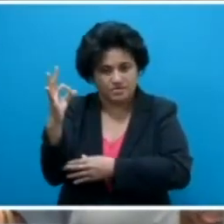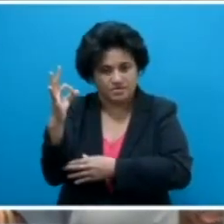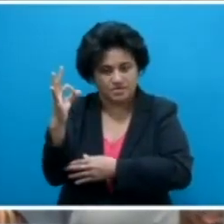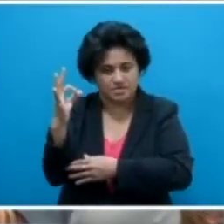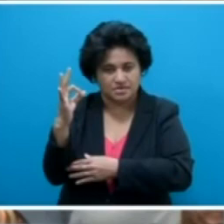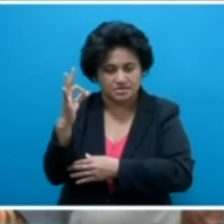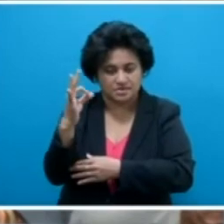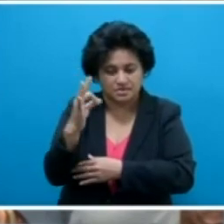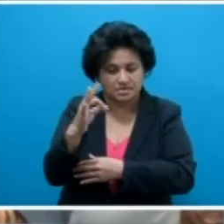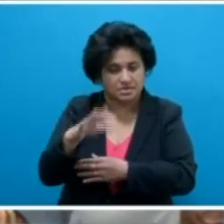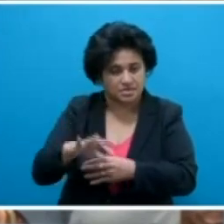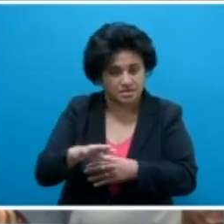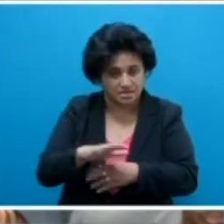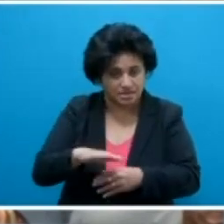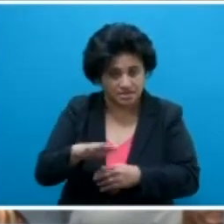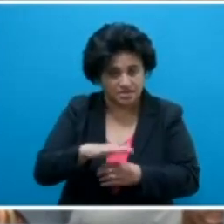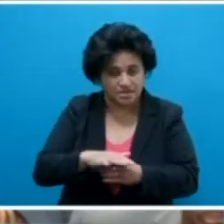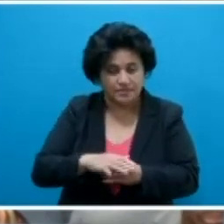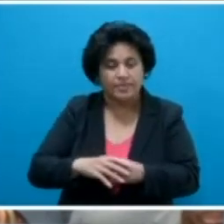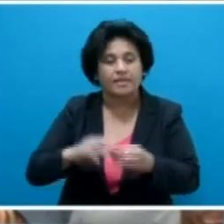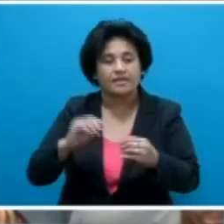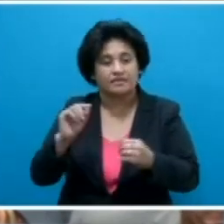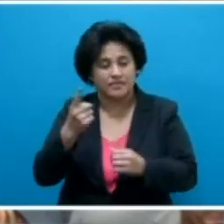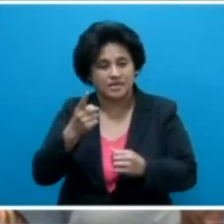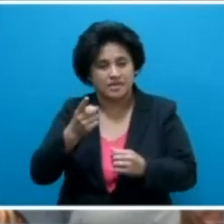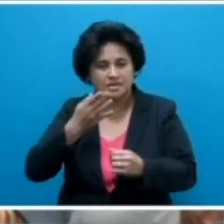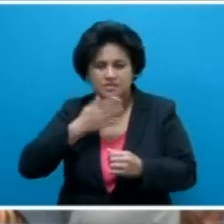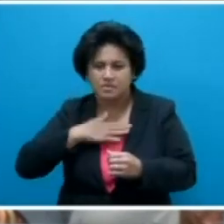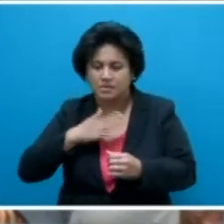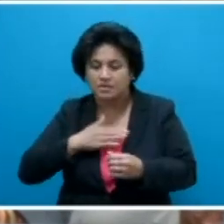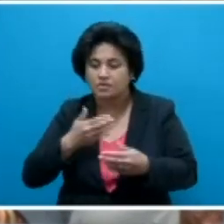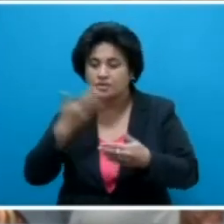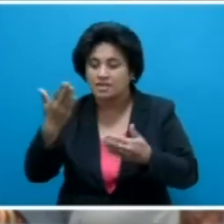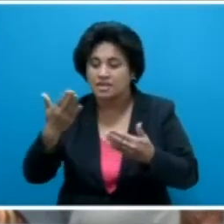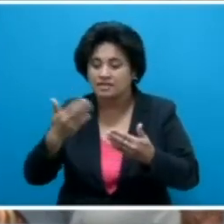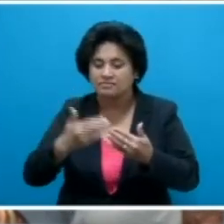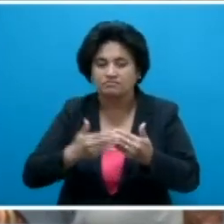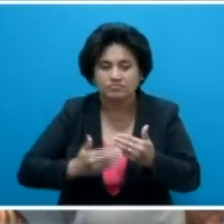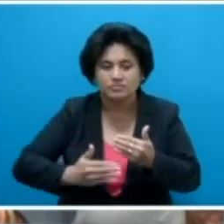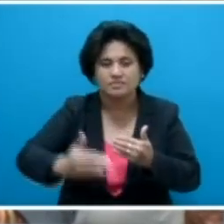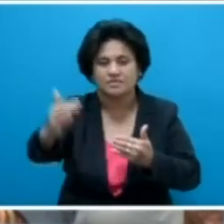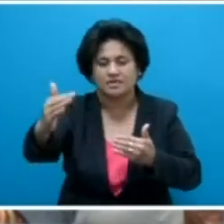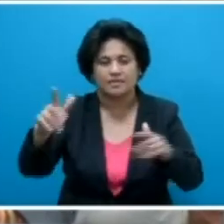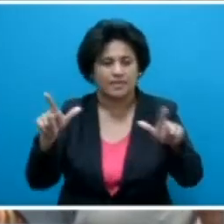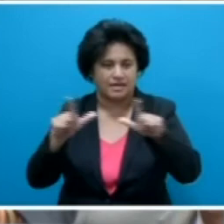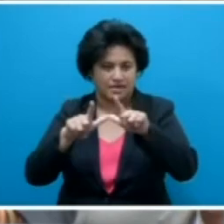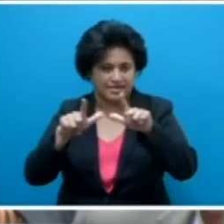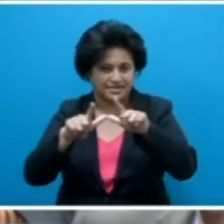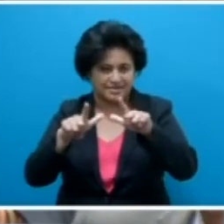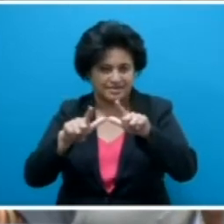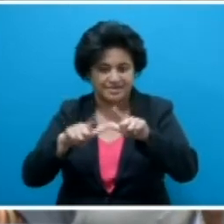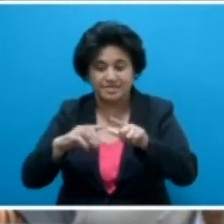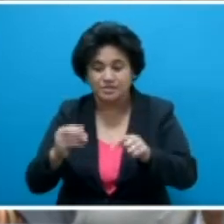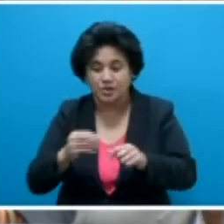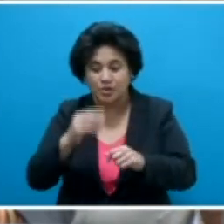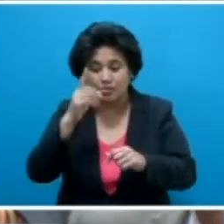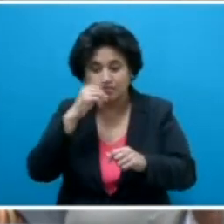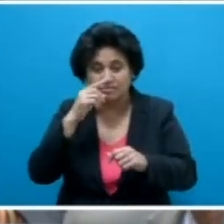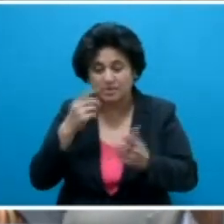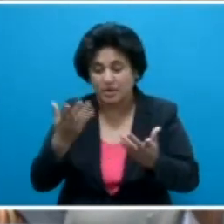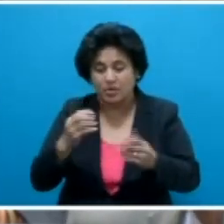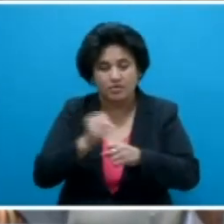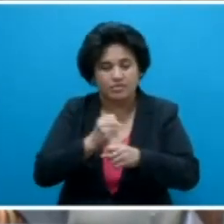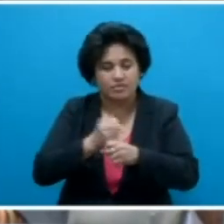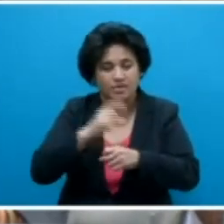initiatives. First and foremost, we are considering giving long-term licenses as a means to encourage the logging companies to